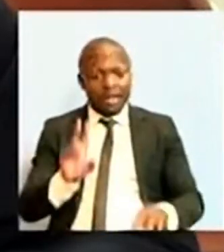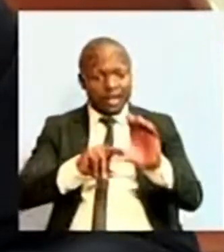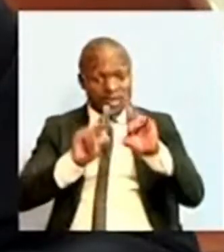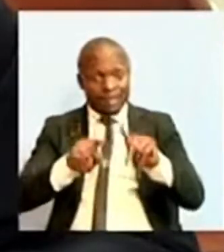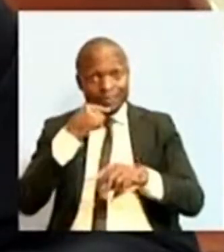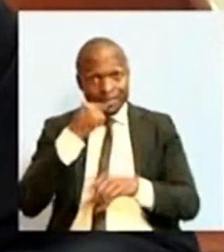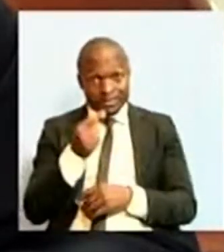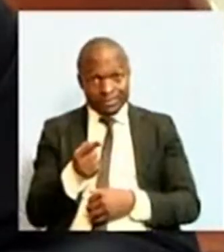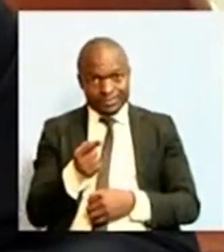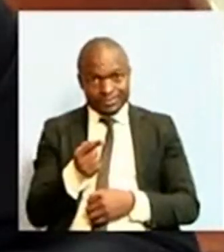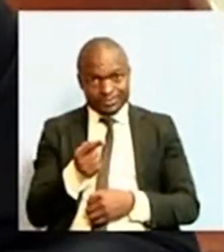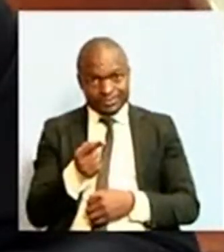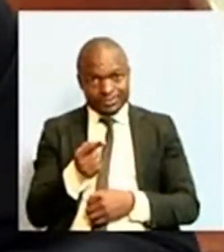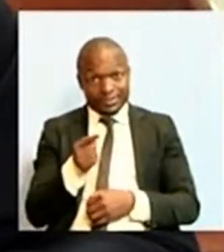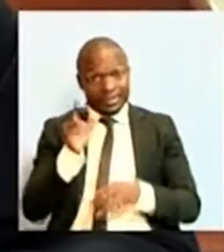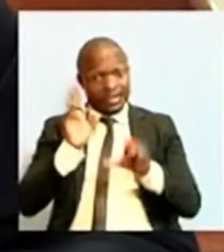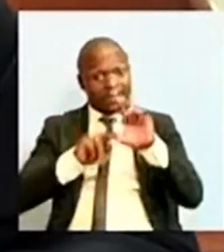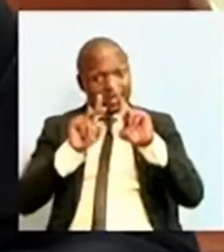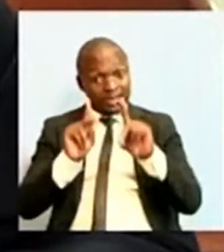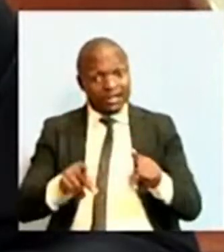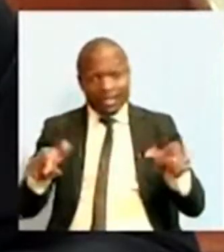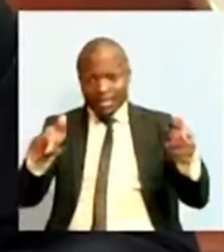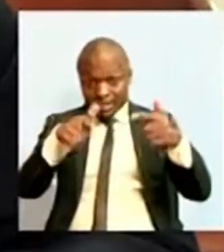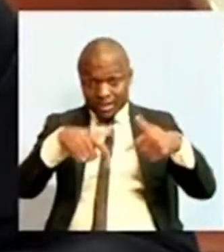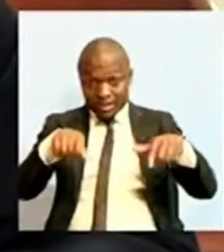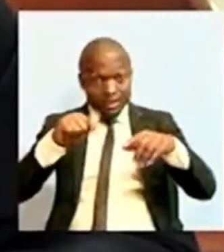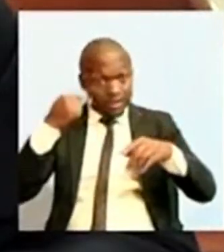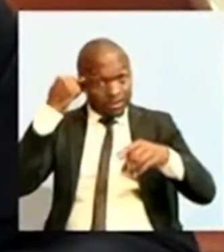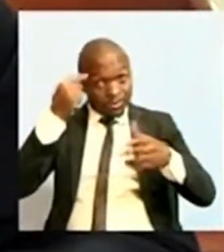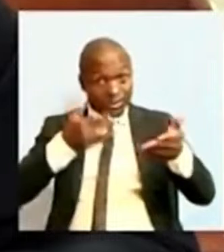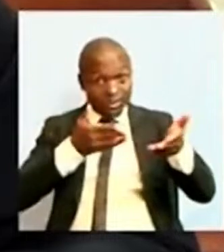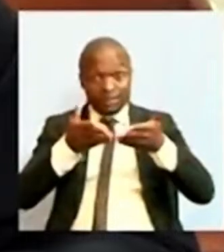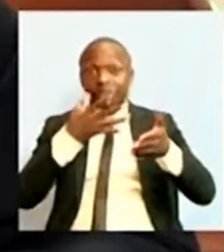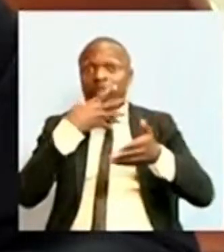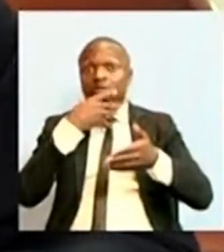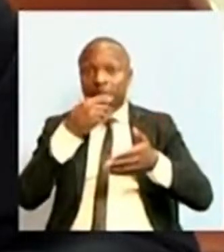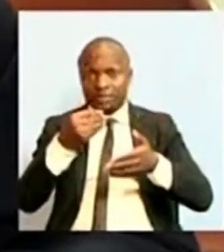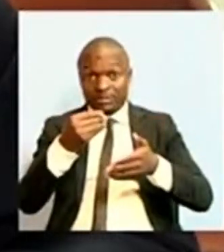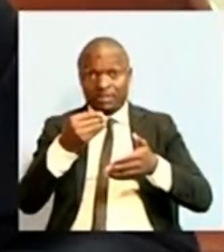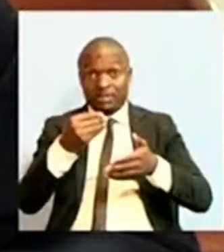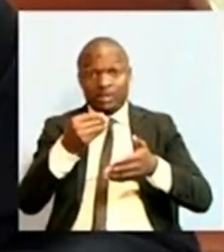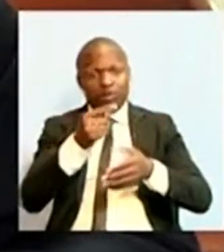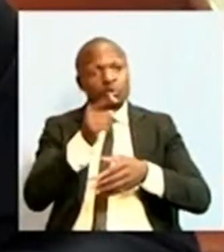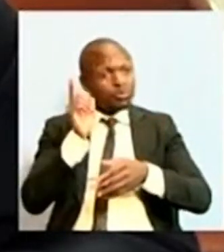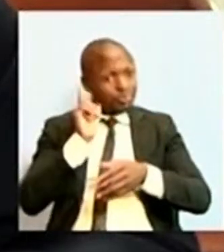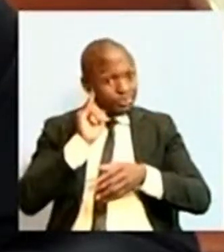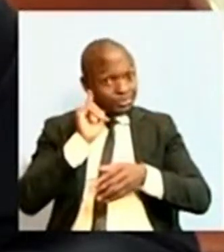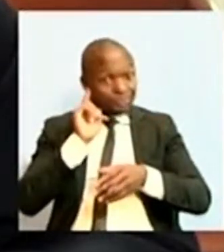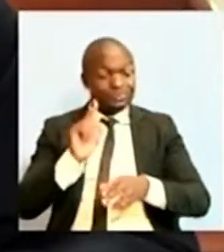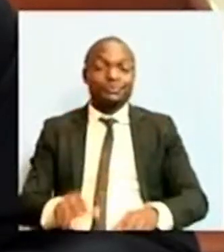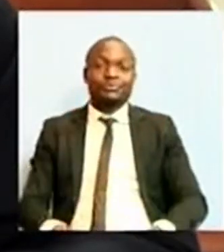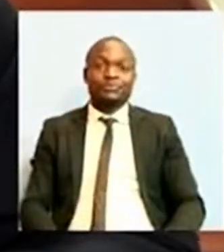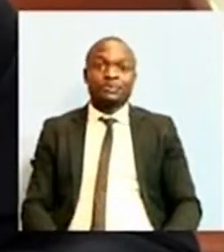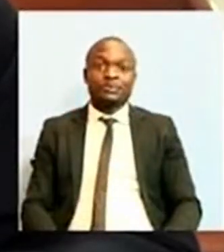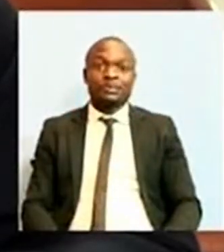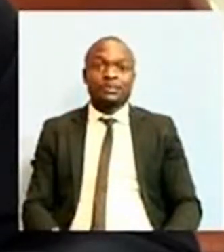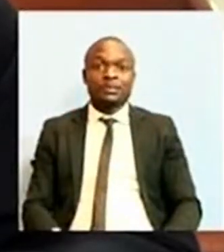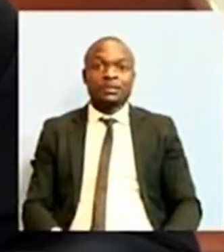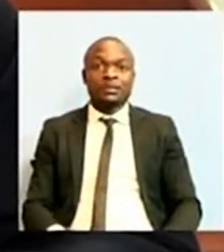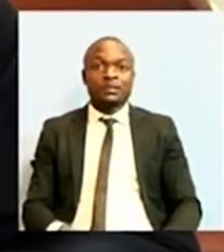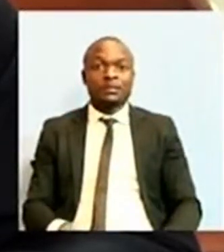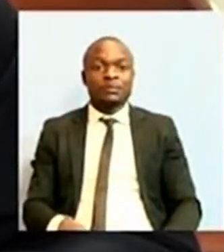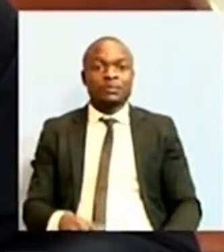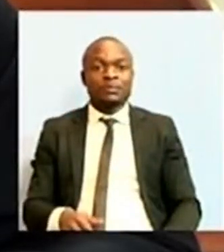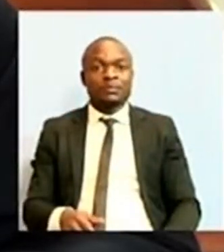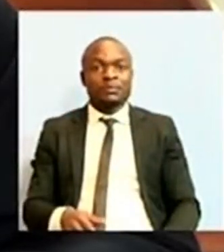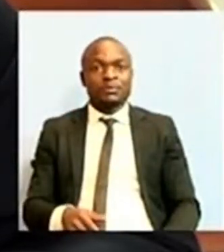chairperson said, Chairperson, Local Government Service Commission. You were listening, or you never picked him